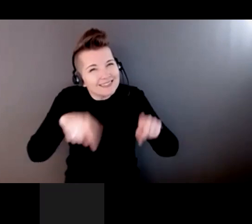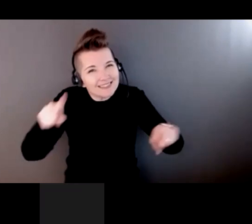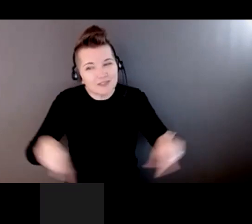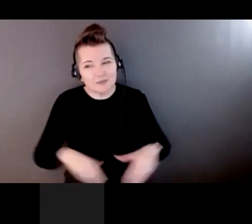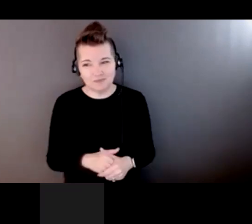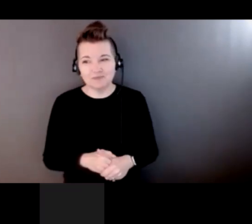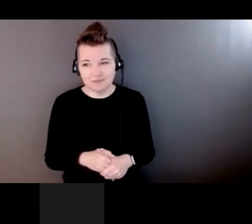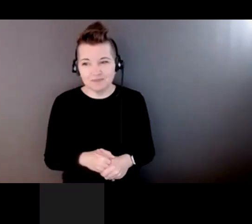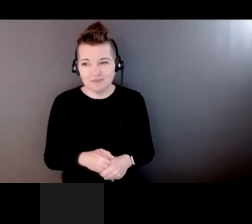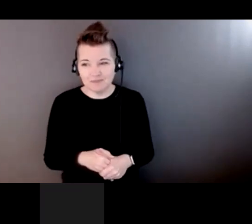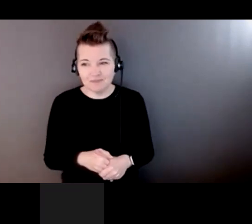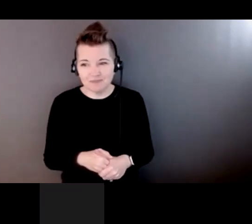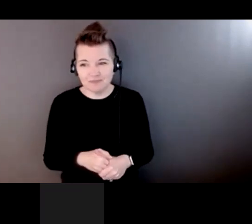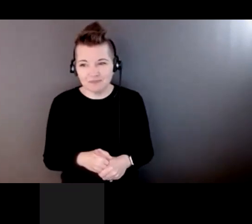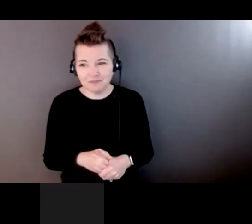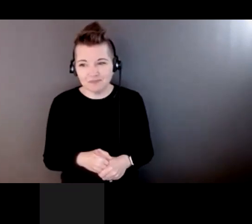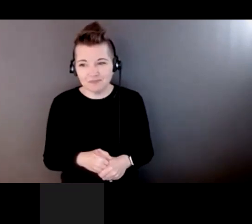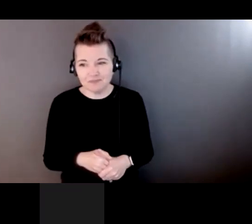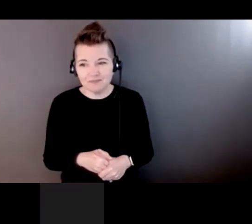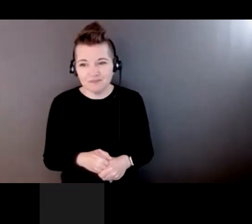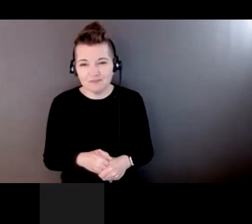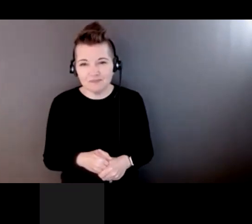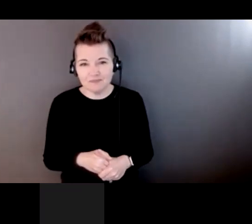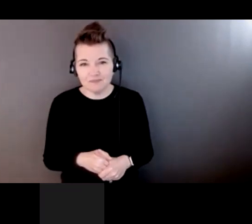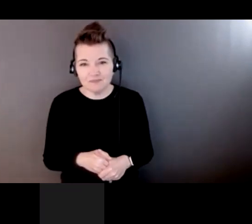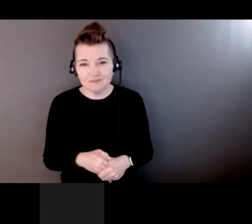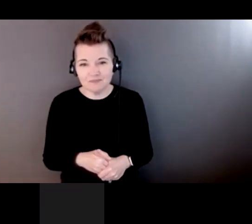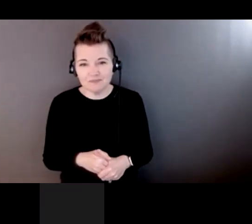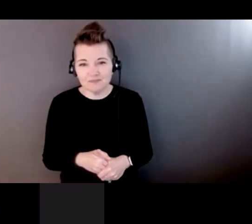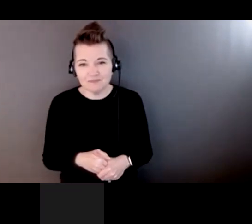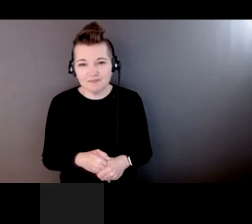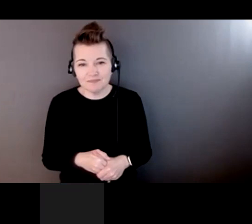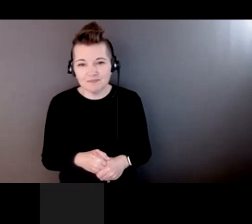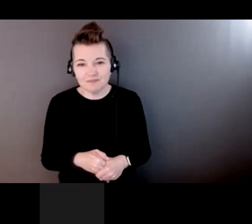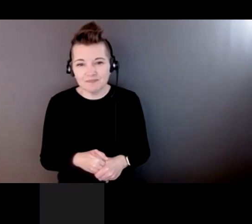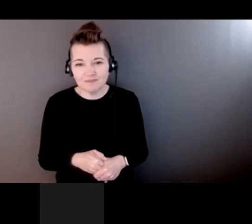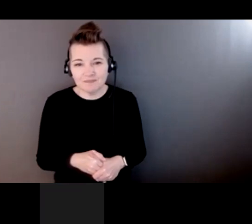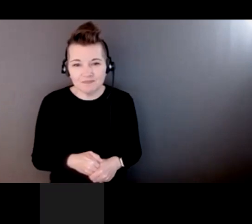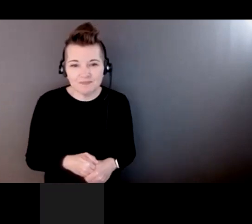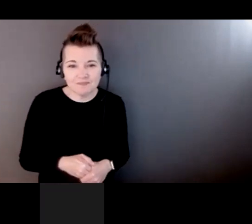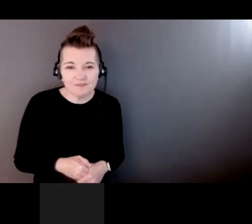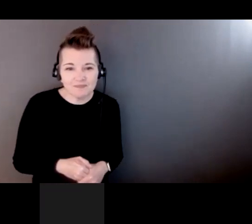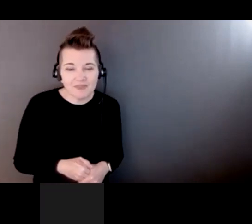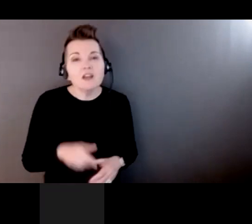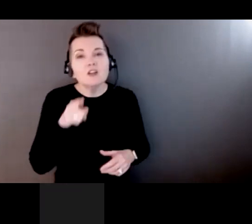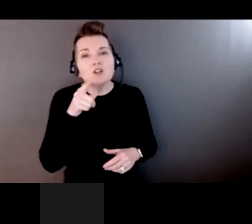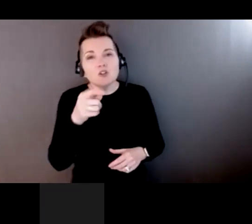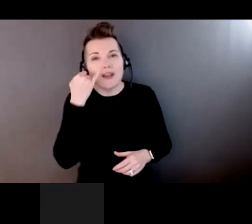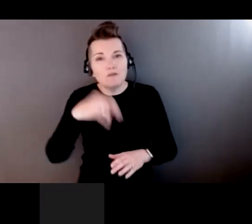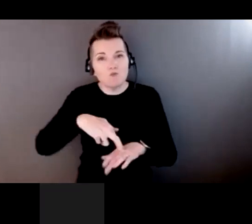Next question, Jason. What are the conditions you would consider diverting a case for restorative justice?